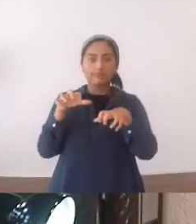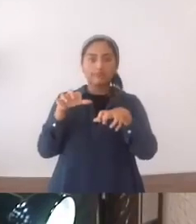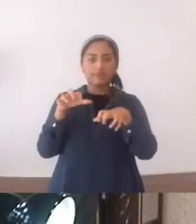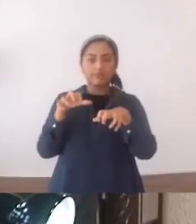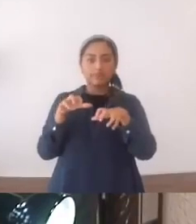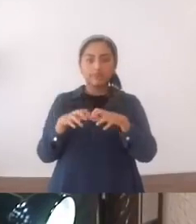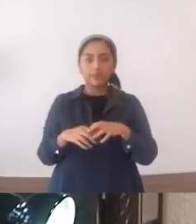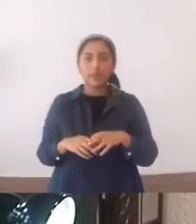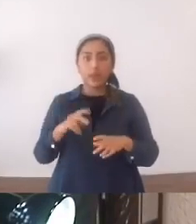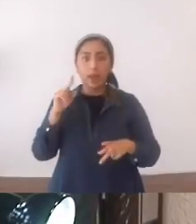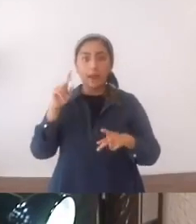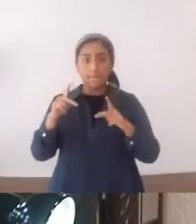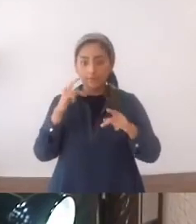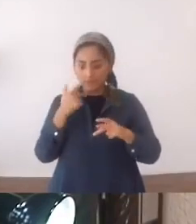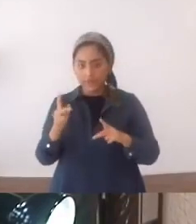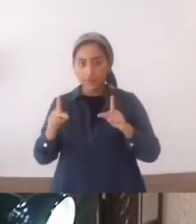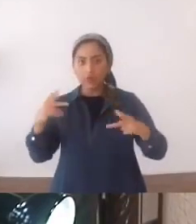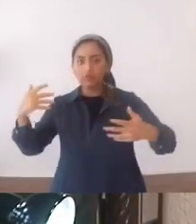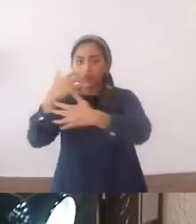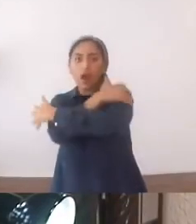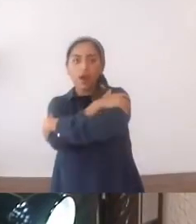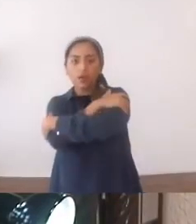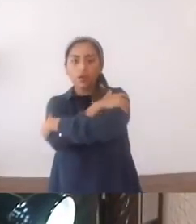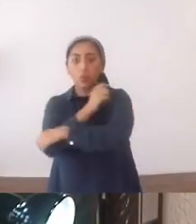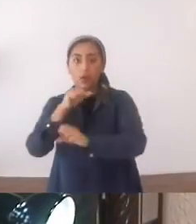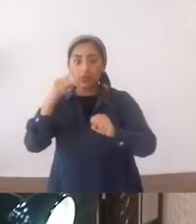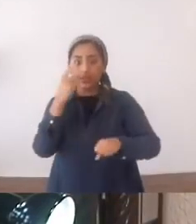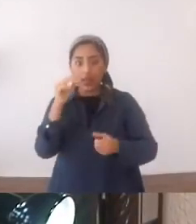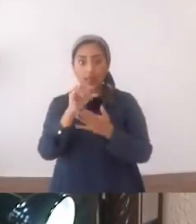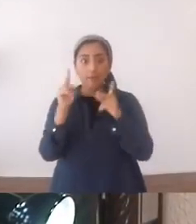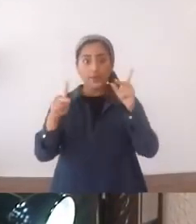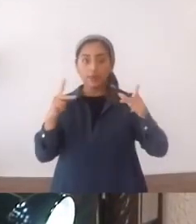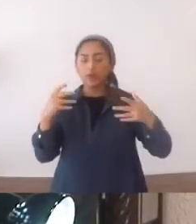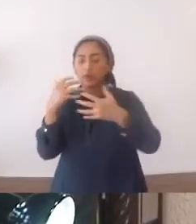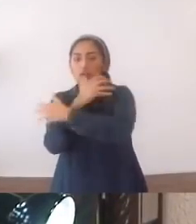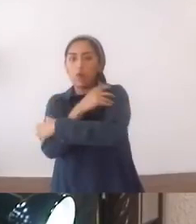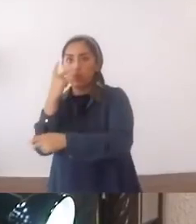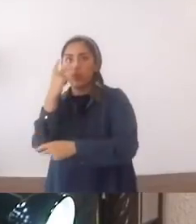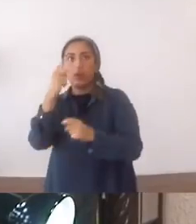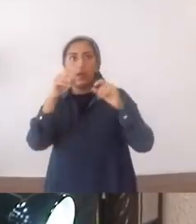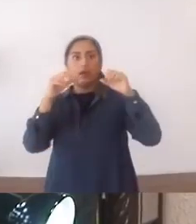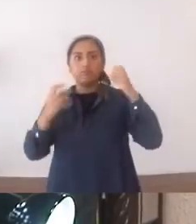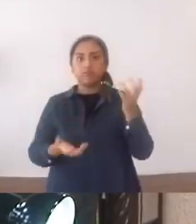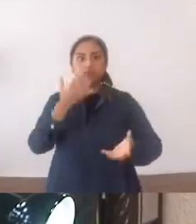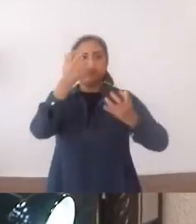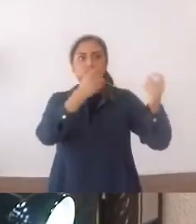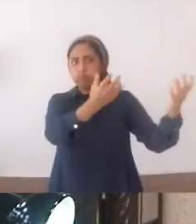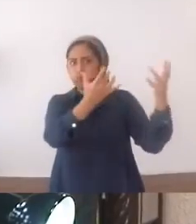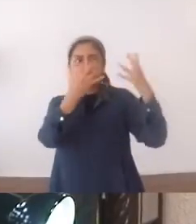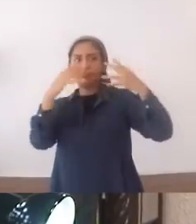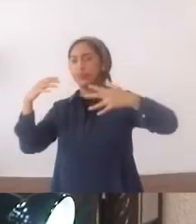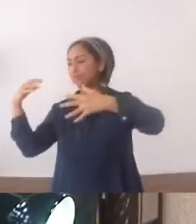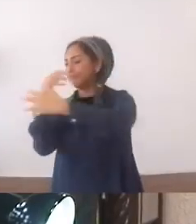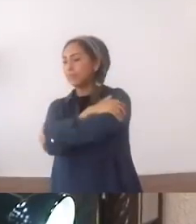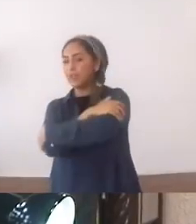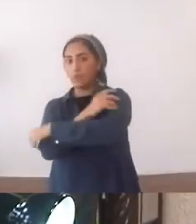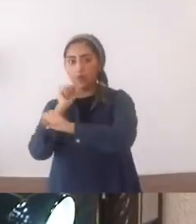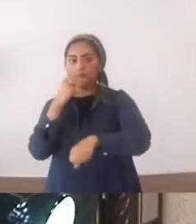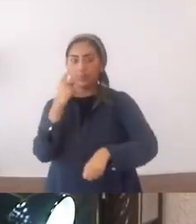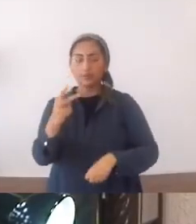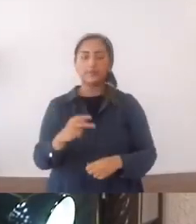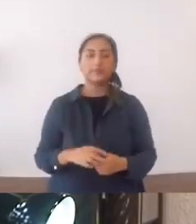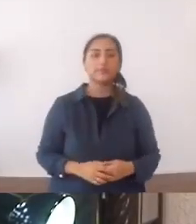that there were found corpses that were burned, abrazados. hugging. Es decir, se ve que la gente se abrazó una a otra al ver venir el fuego Is